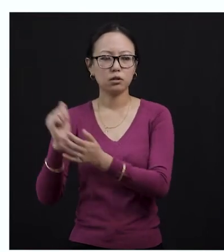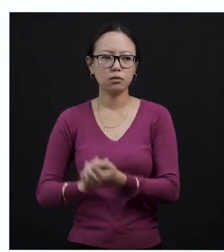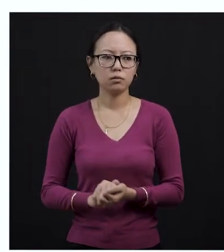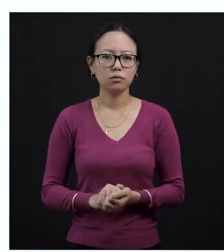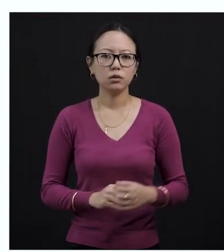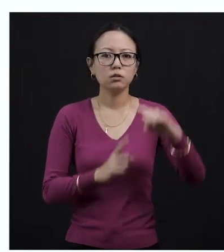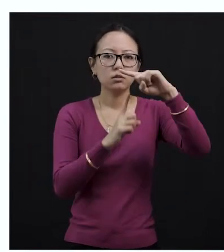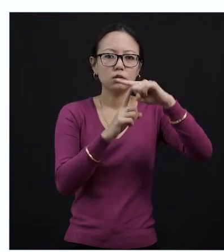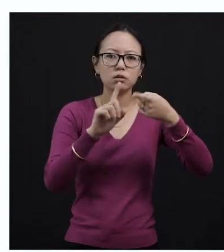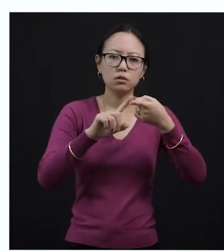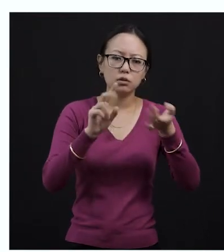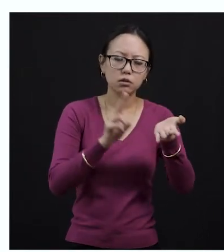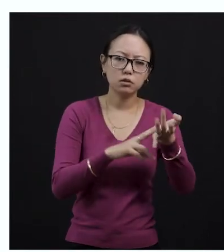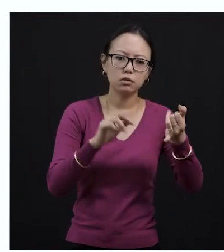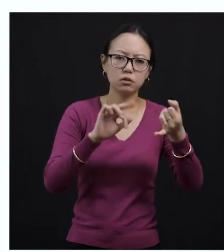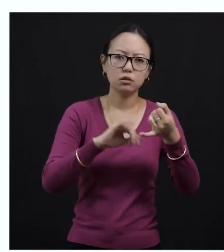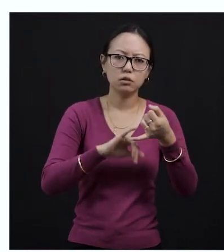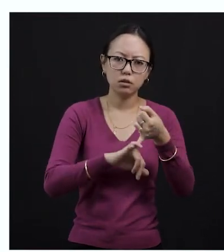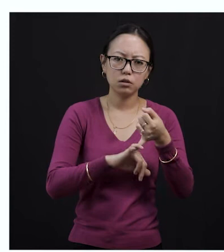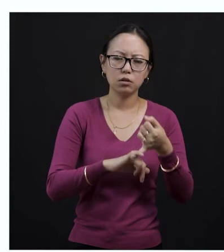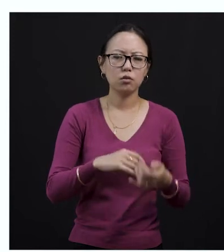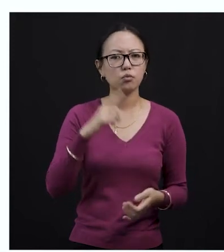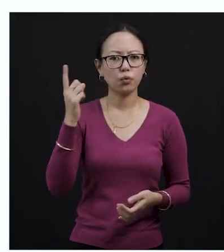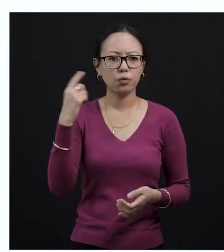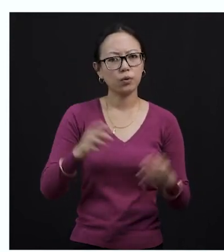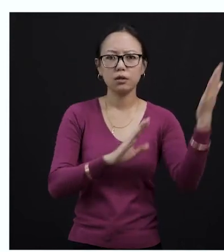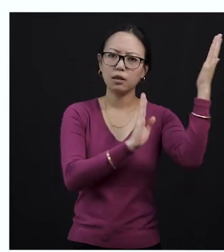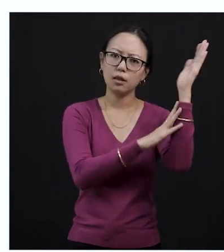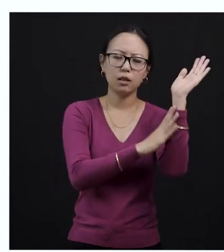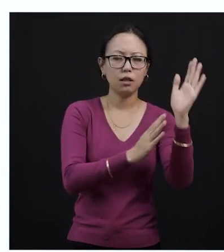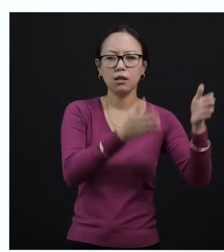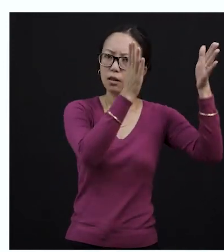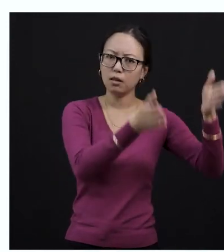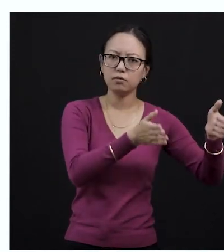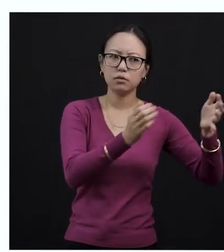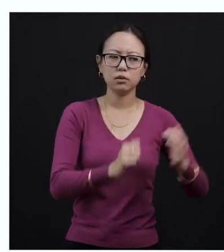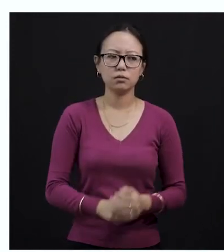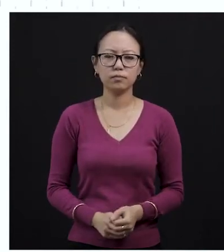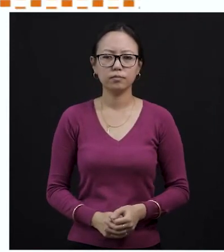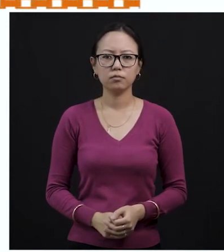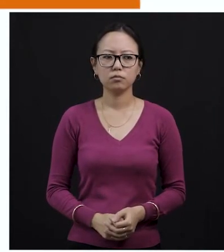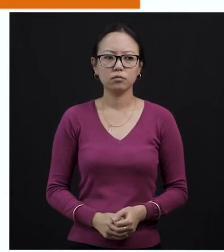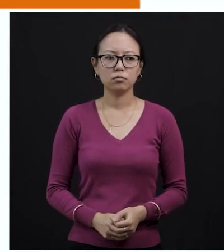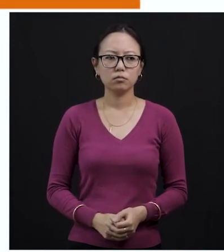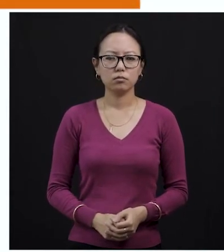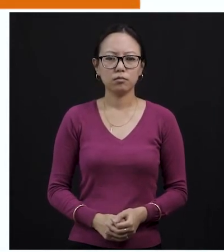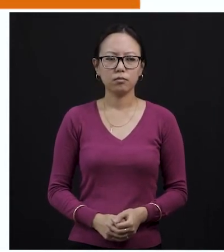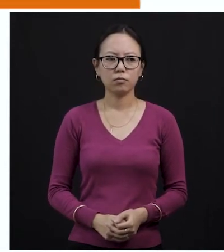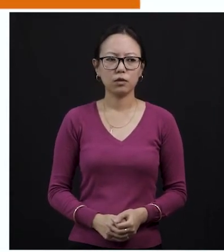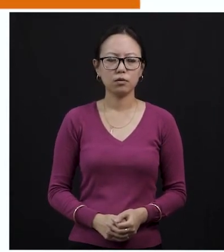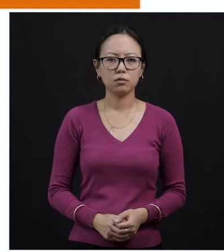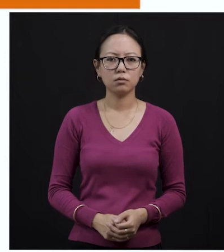So let's look at some other exercises so that we can understand about these place values.